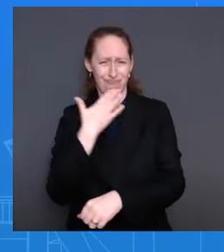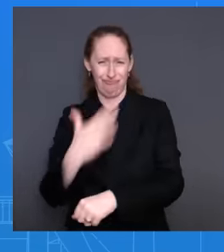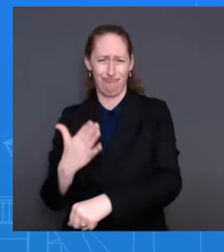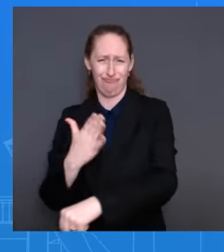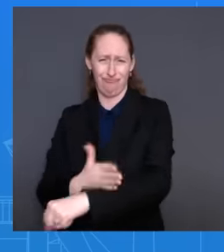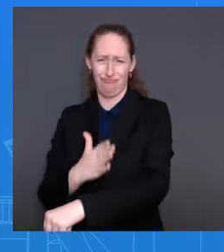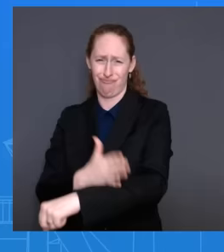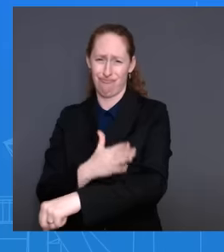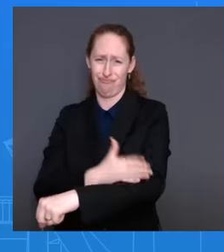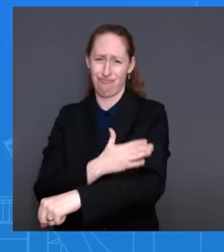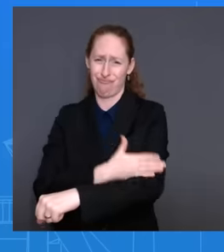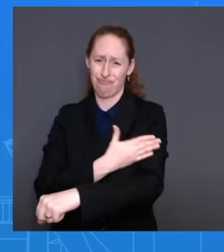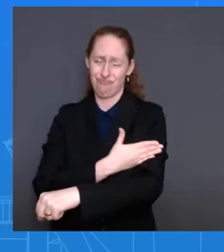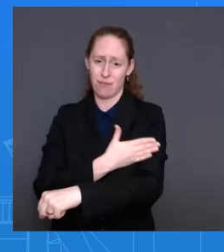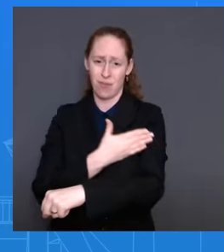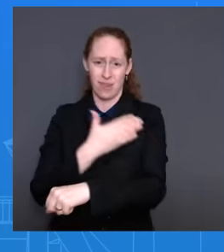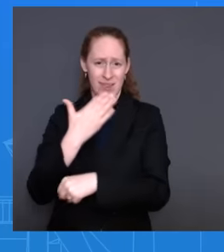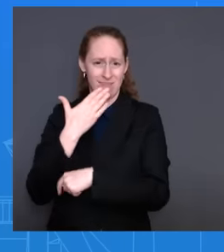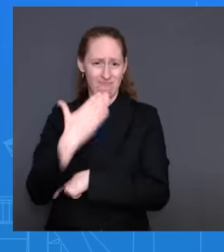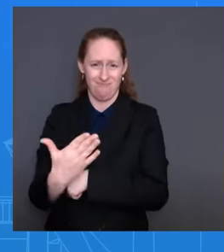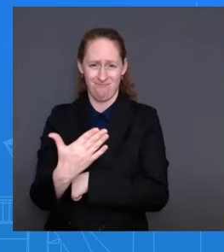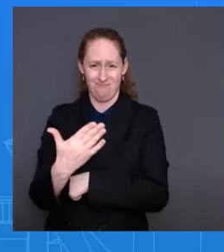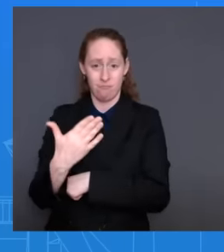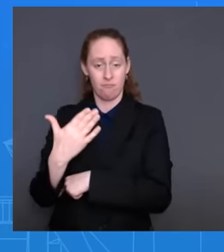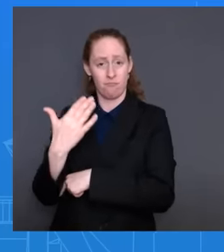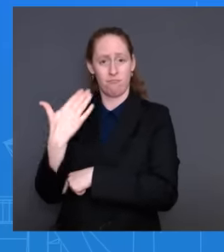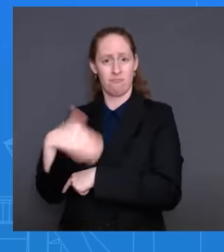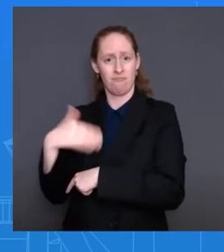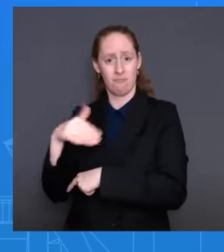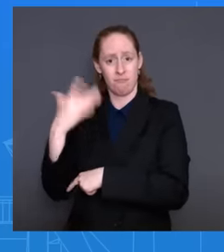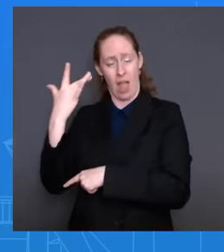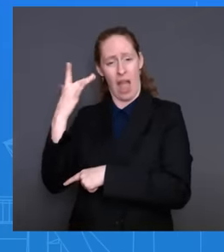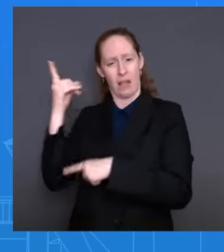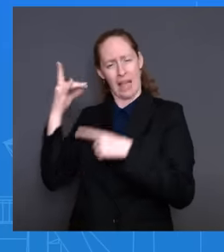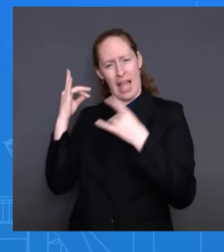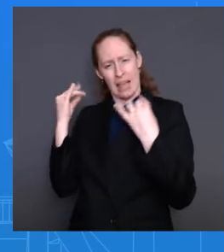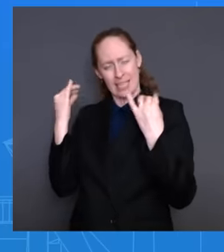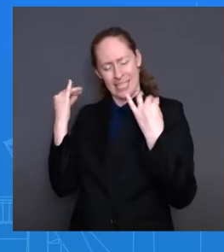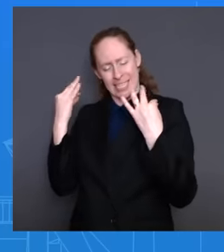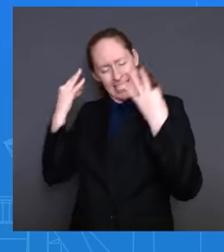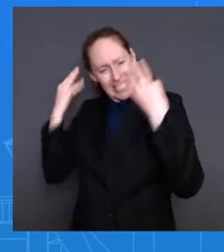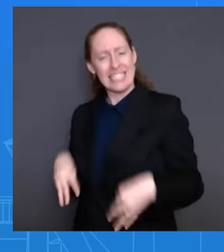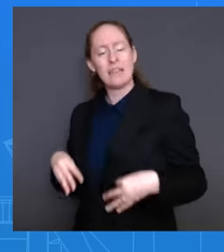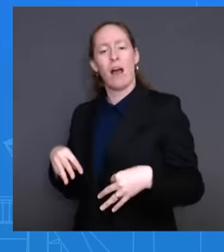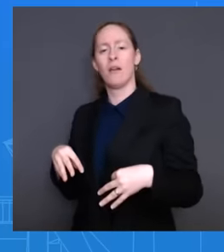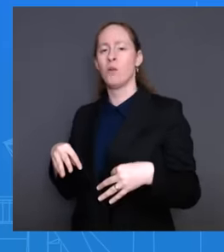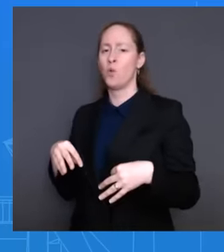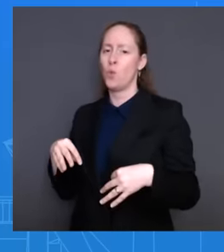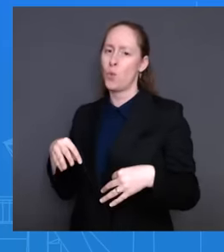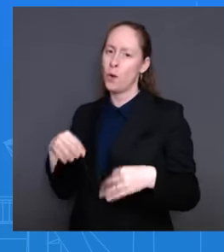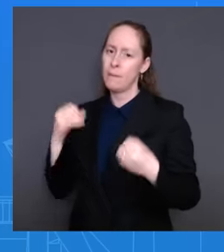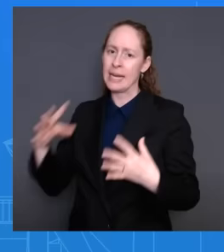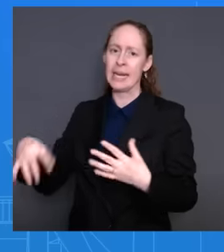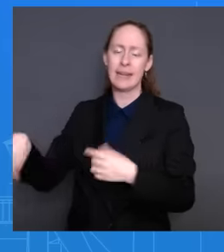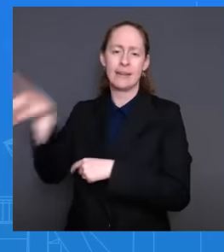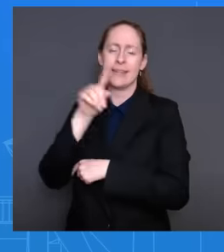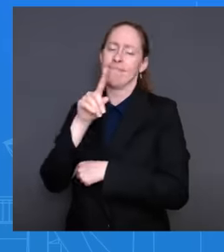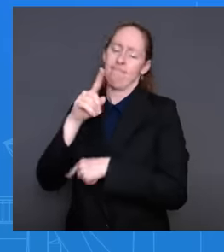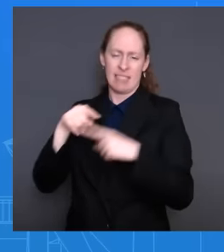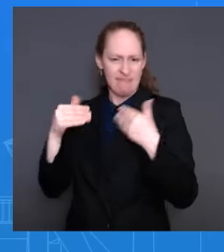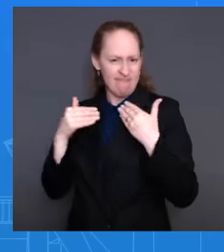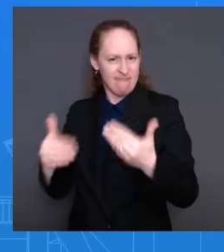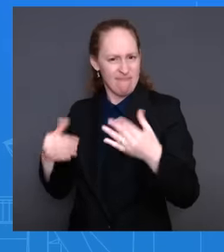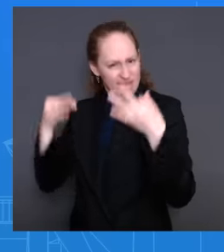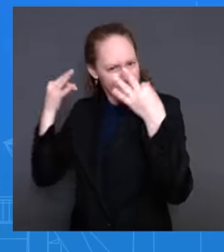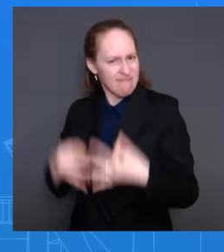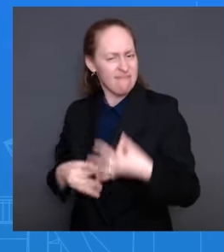difficult policy choices that this president has made. But we now have to address this issue of rising prices. The